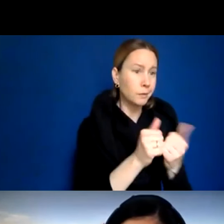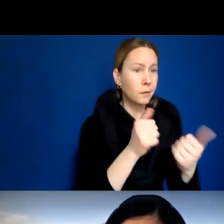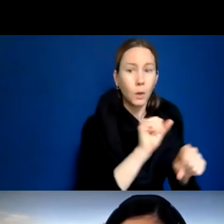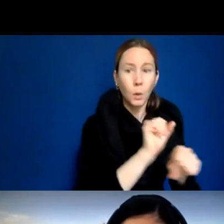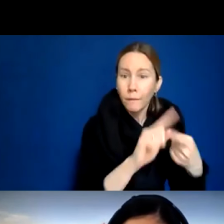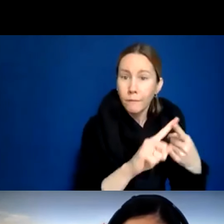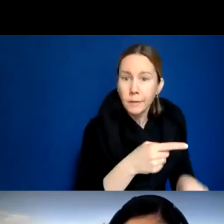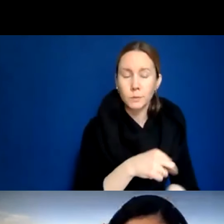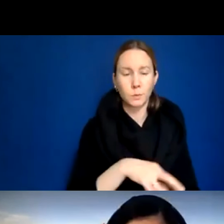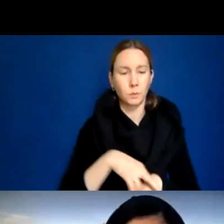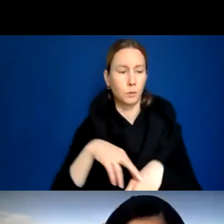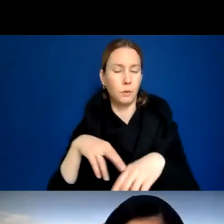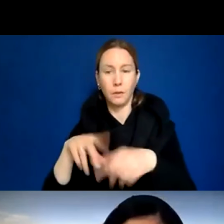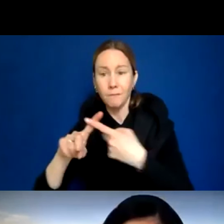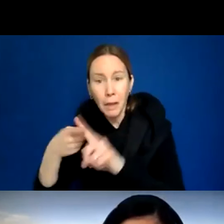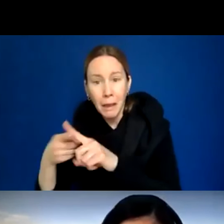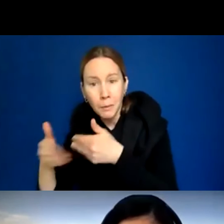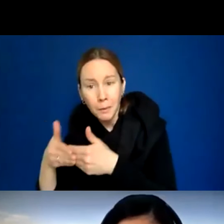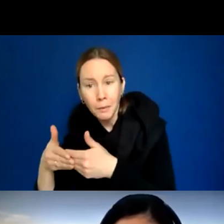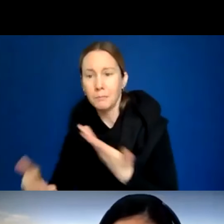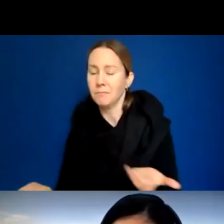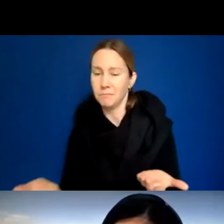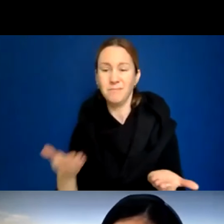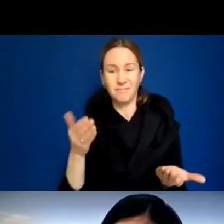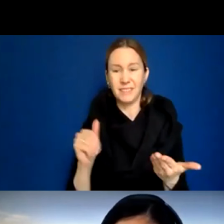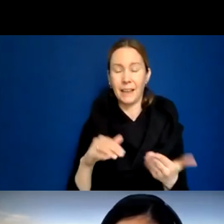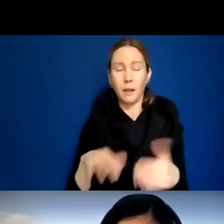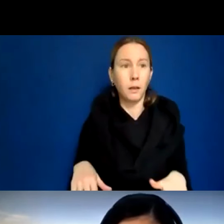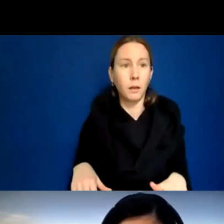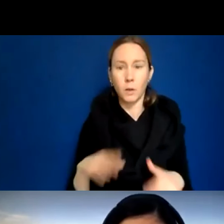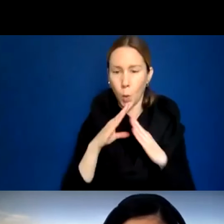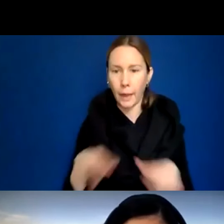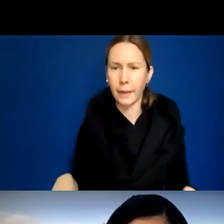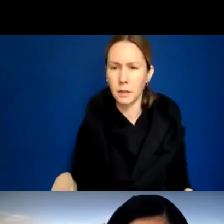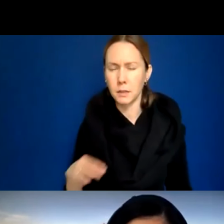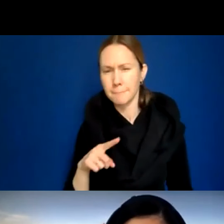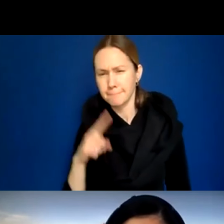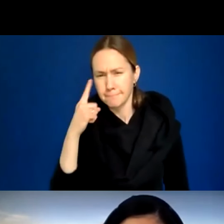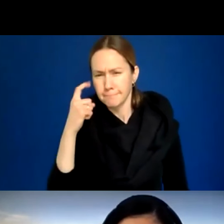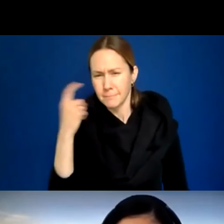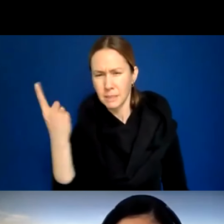quiet. So that can be also a sign that, you know, there's something that could be wrong.